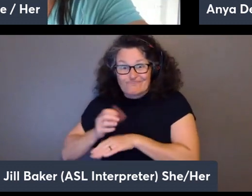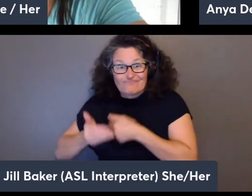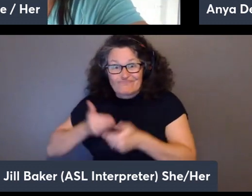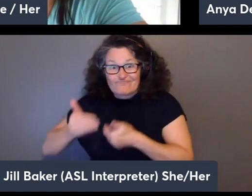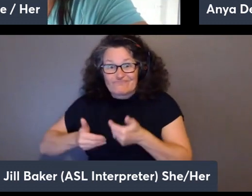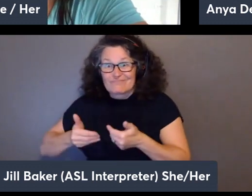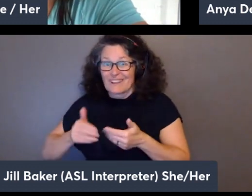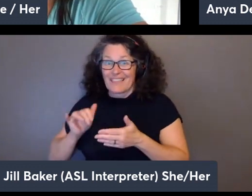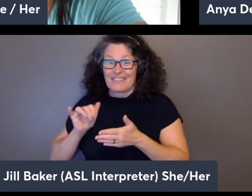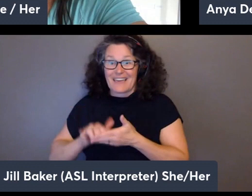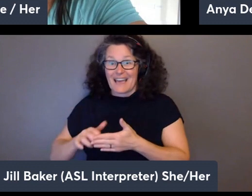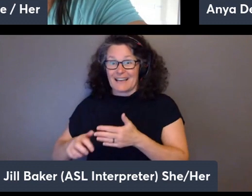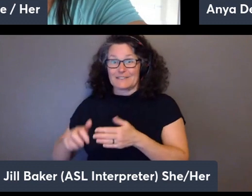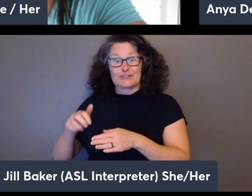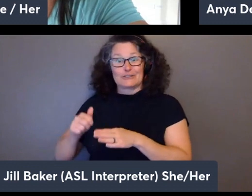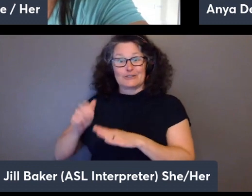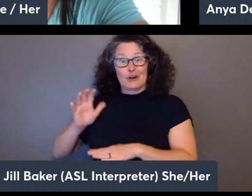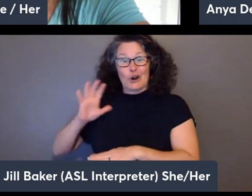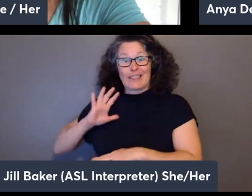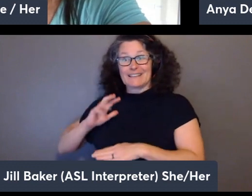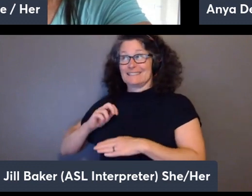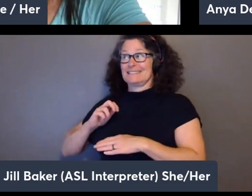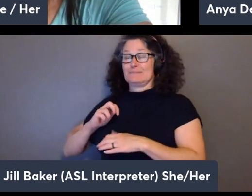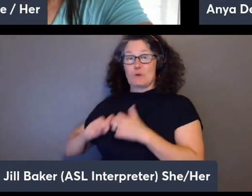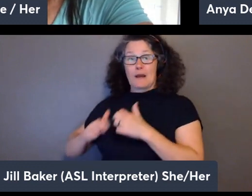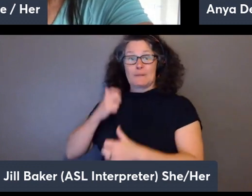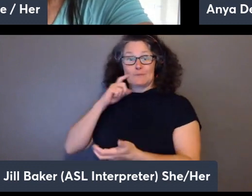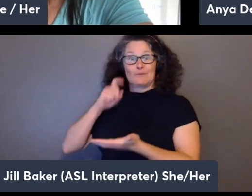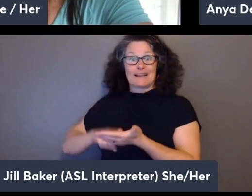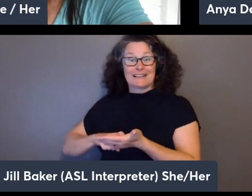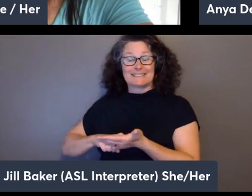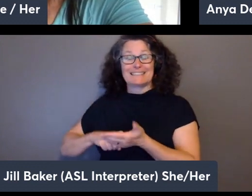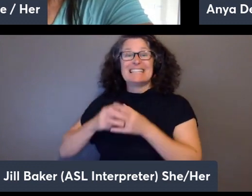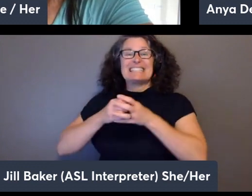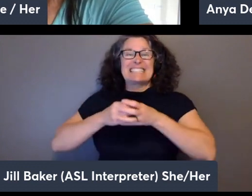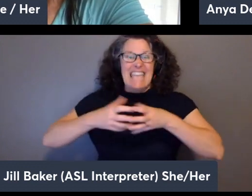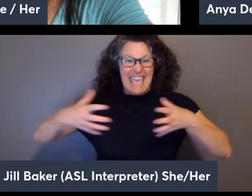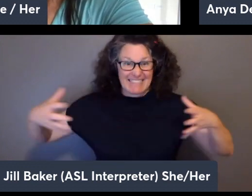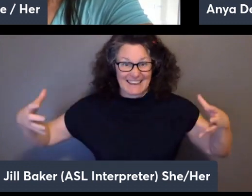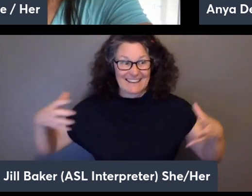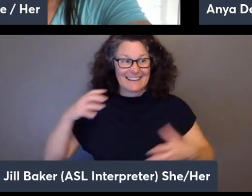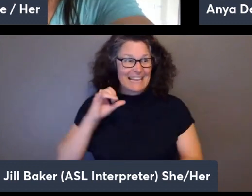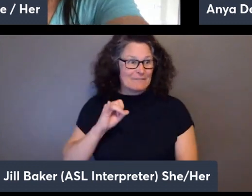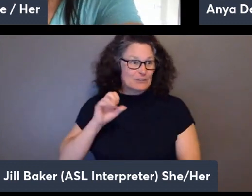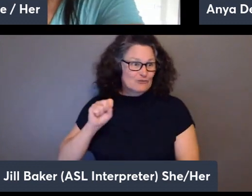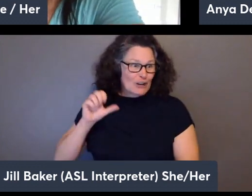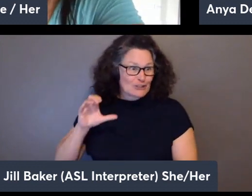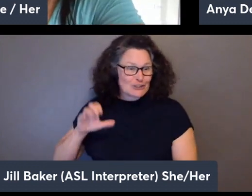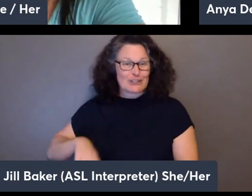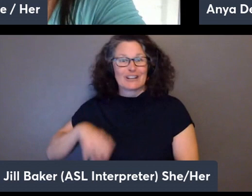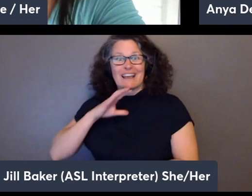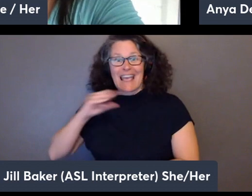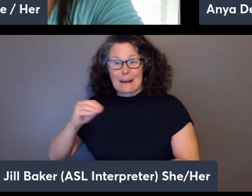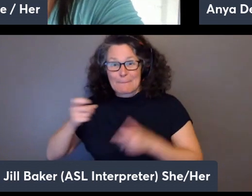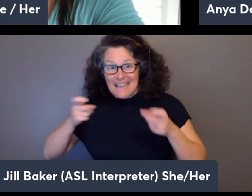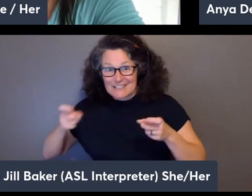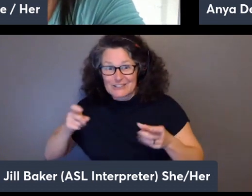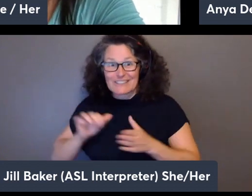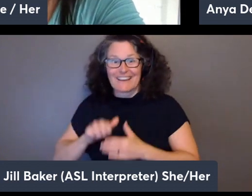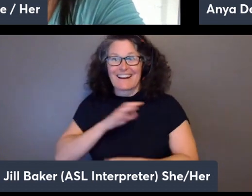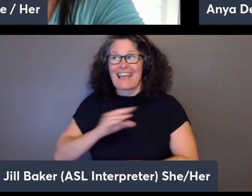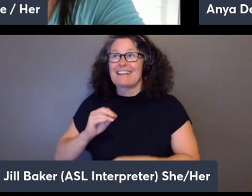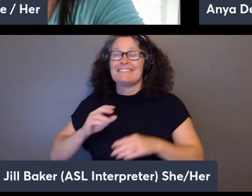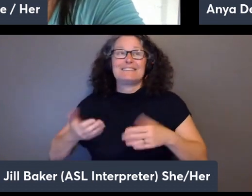the problem, the earliest one of the earliest problem we realized is the scaling of infrastructure, managing it, maintaining it, and it becomes so